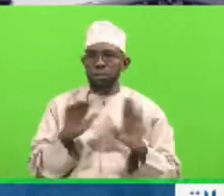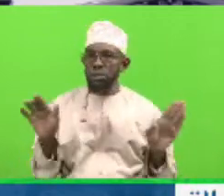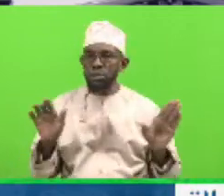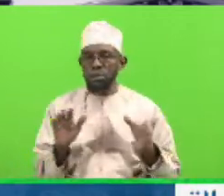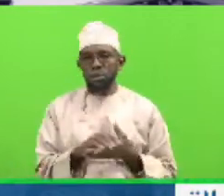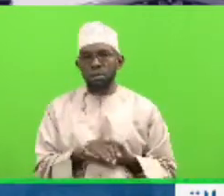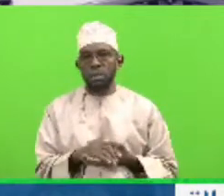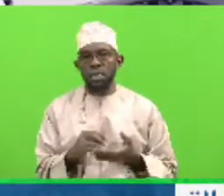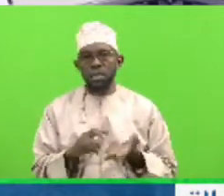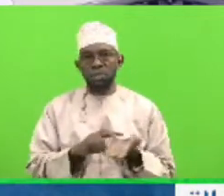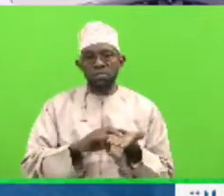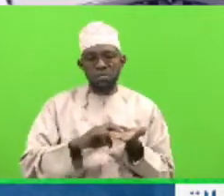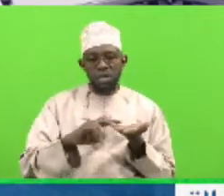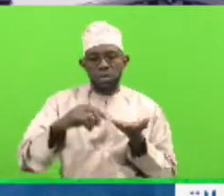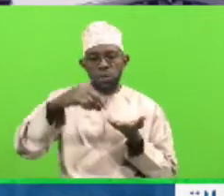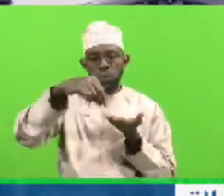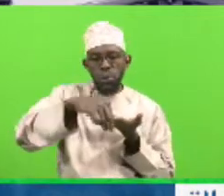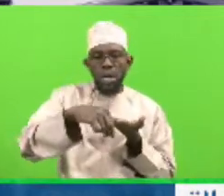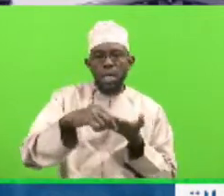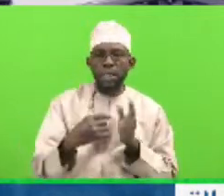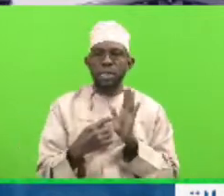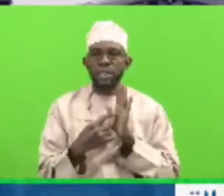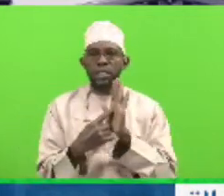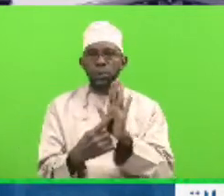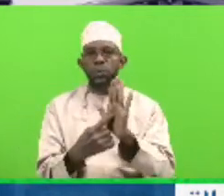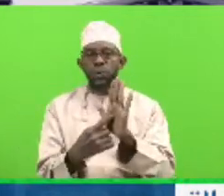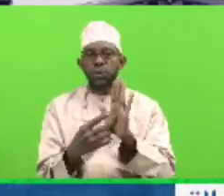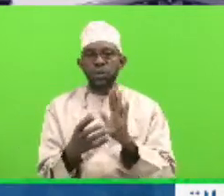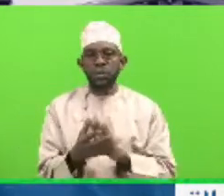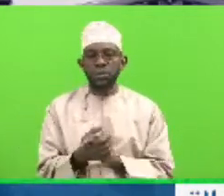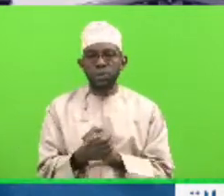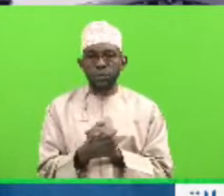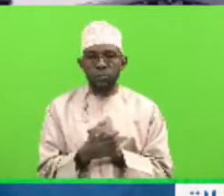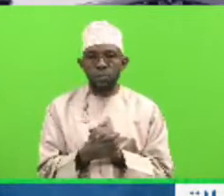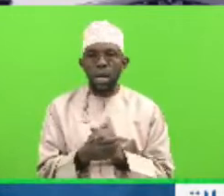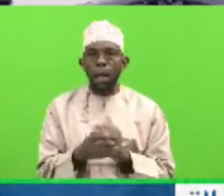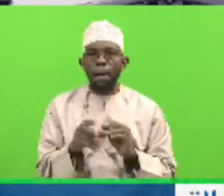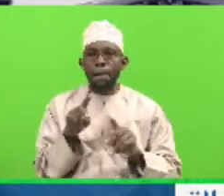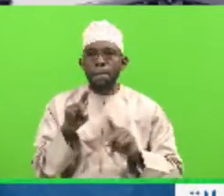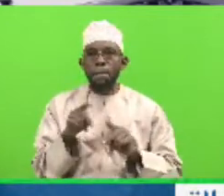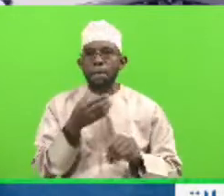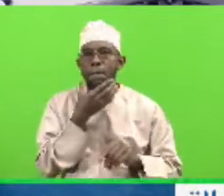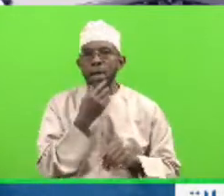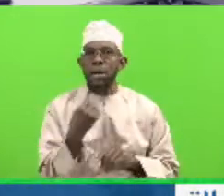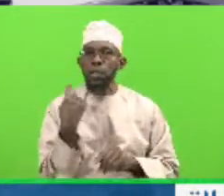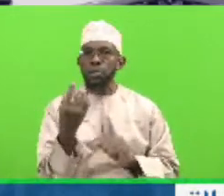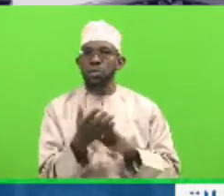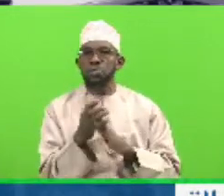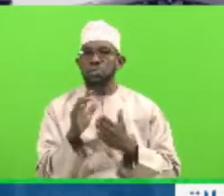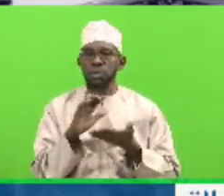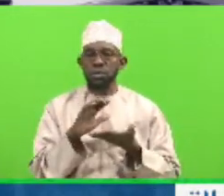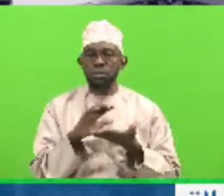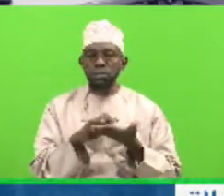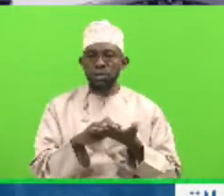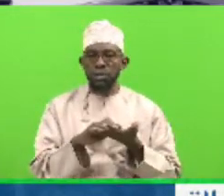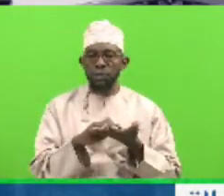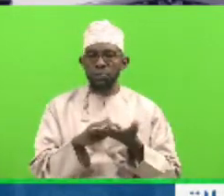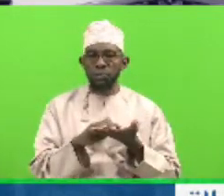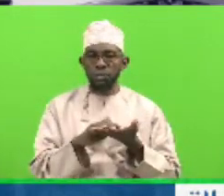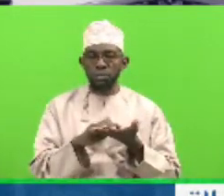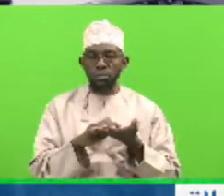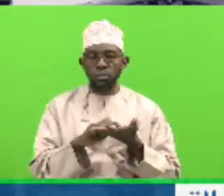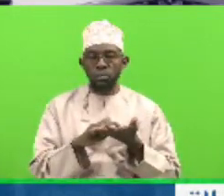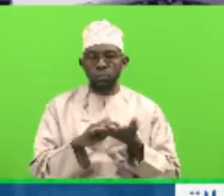And this verse clearly states that mankind can only be formed.